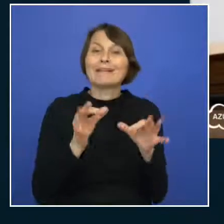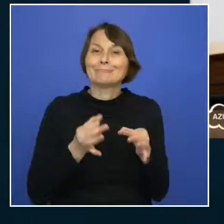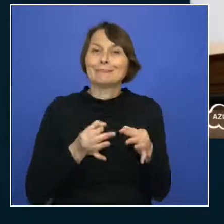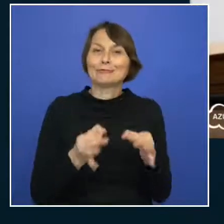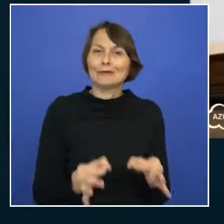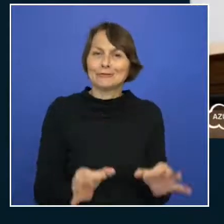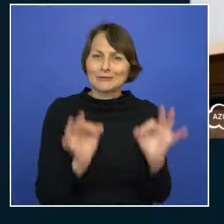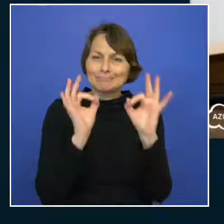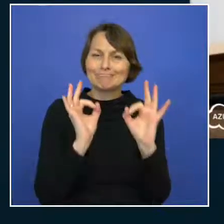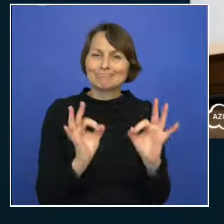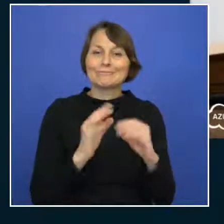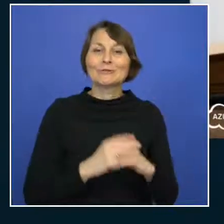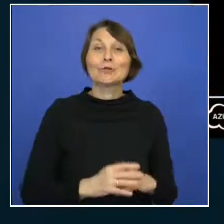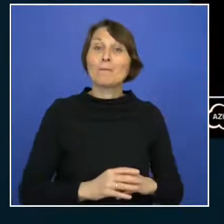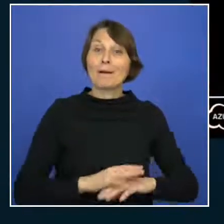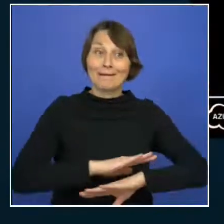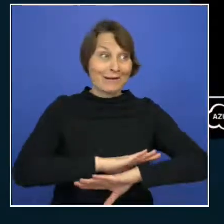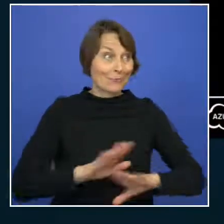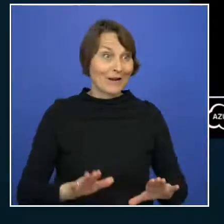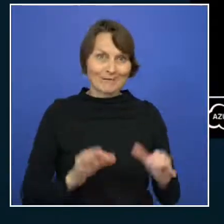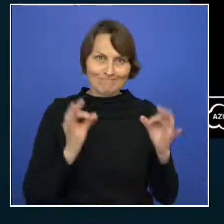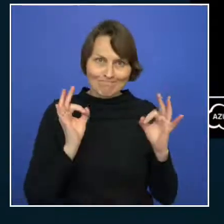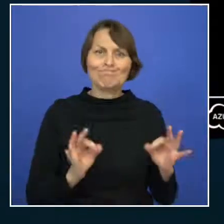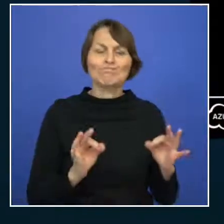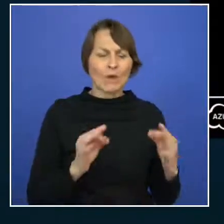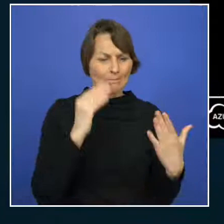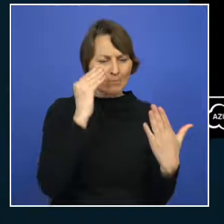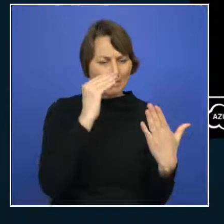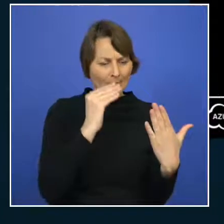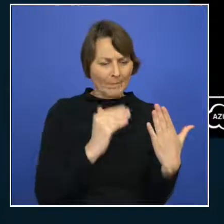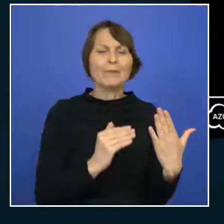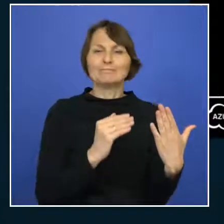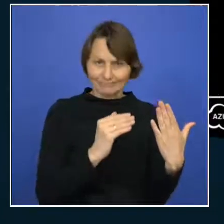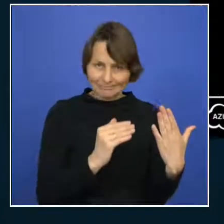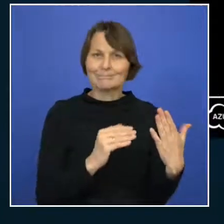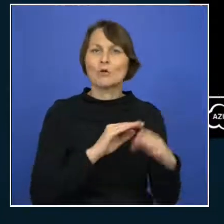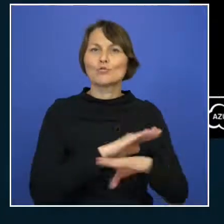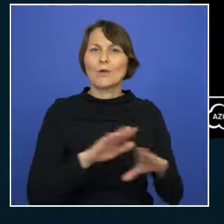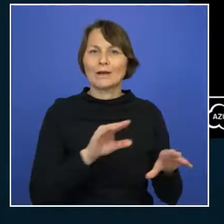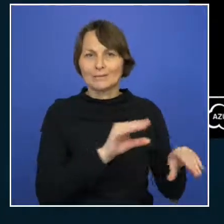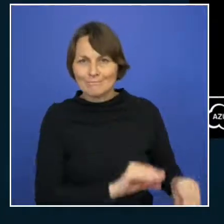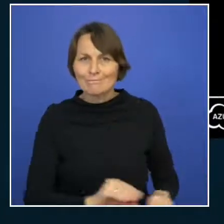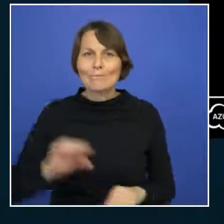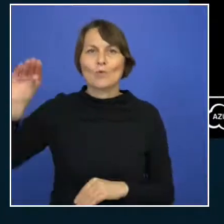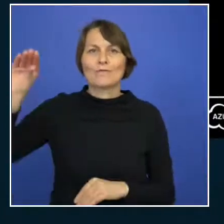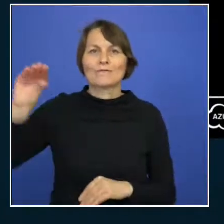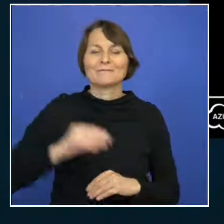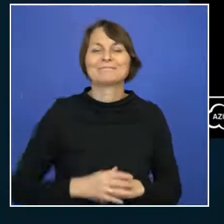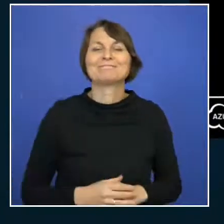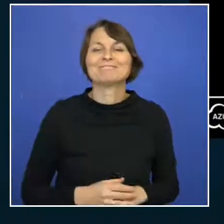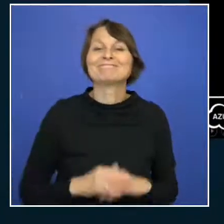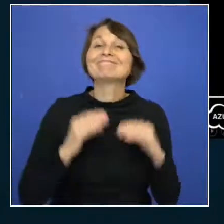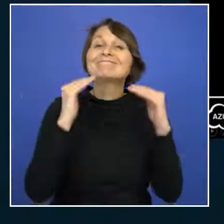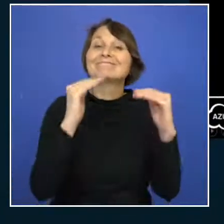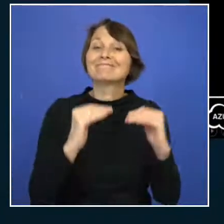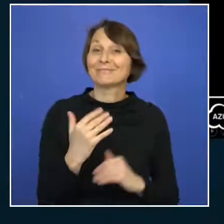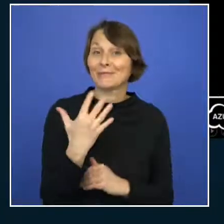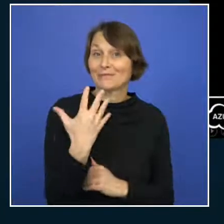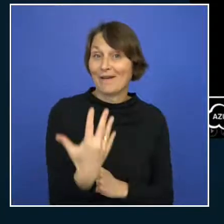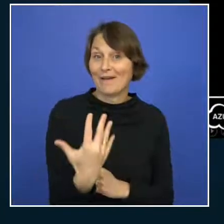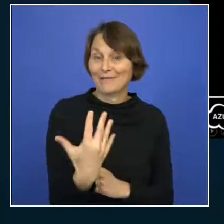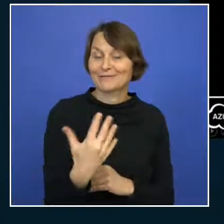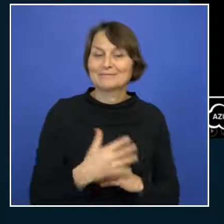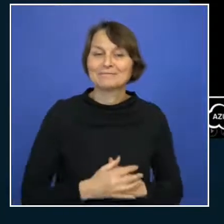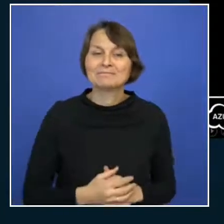cloud readiness is very important. And lesson 5 that I learned, educate, inspire, and